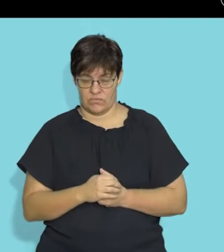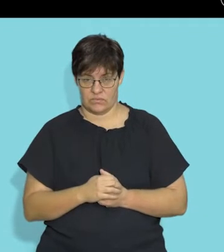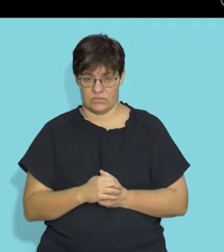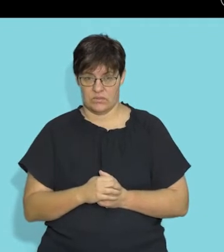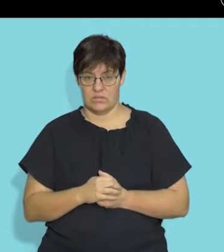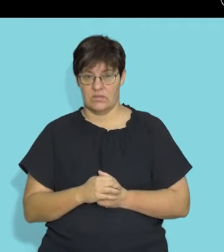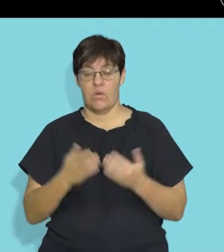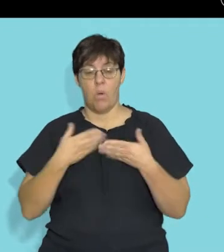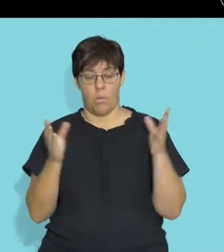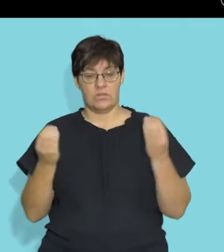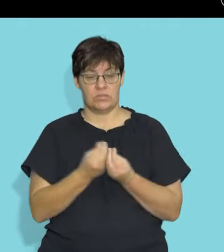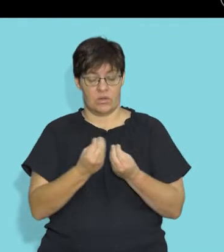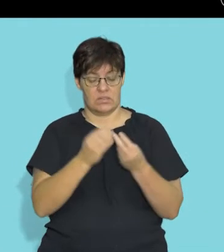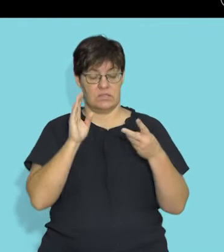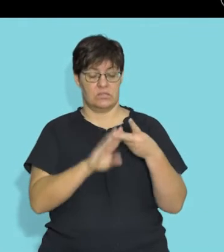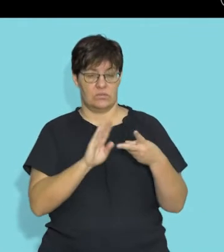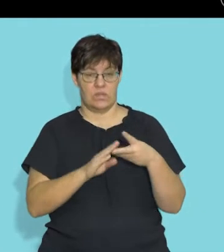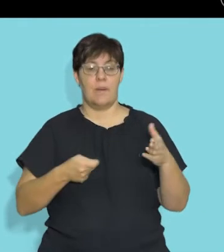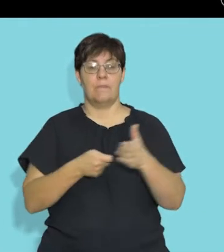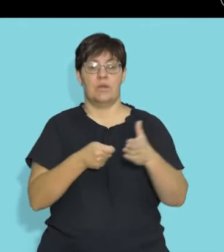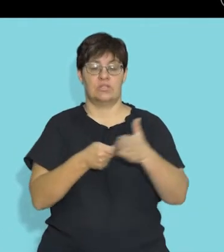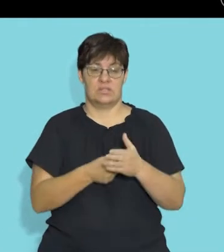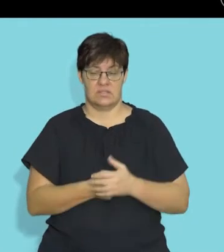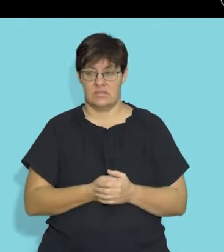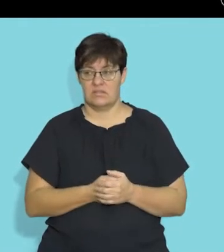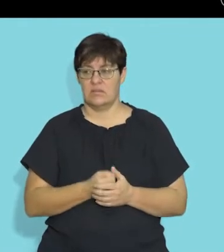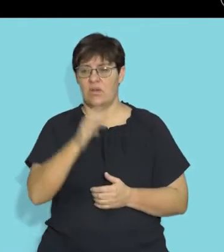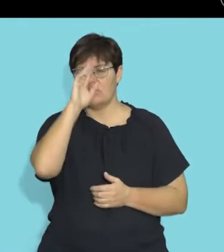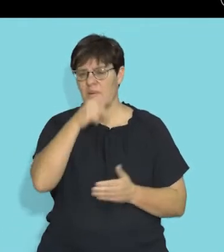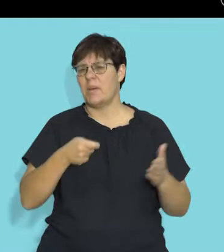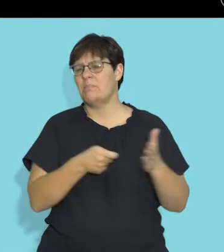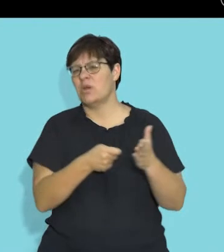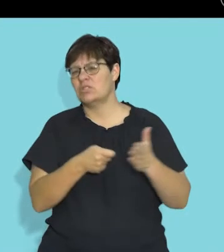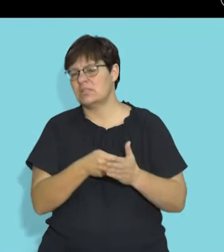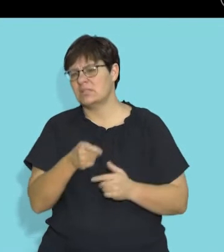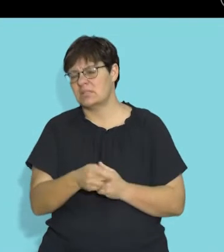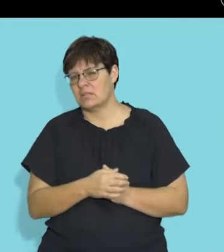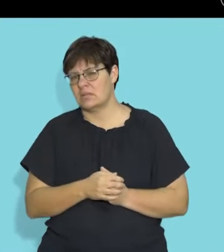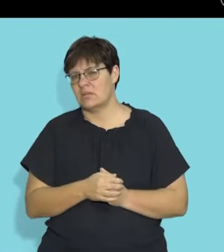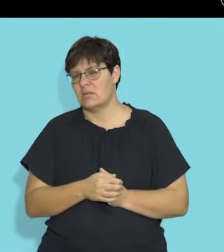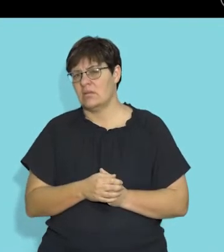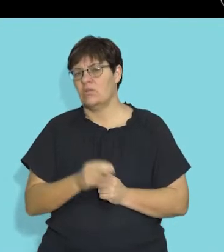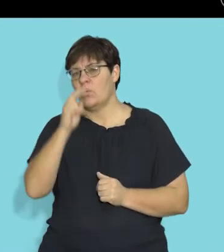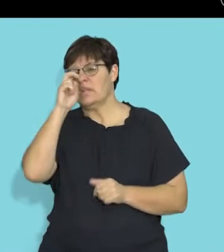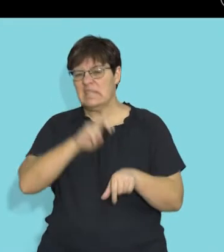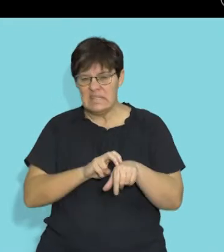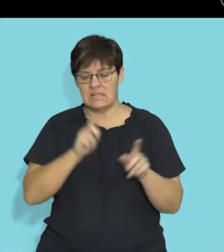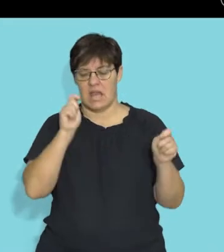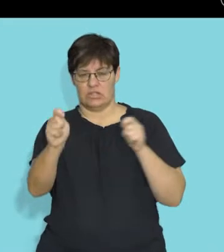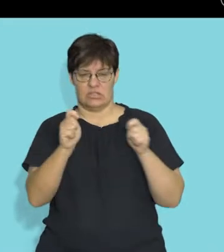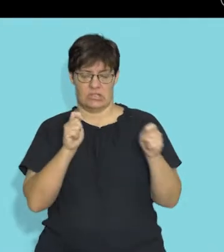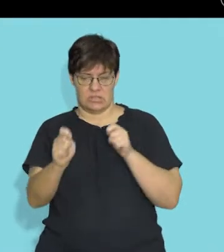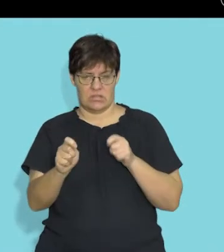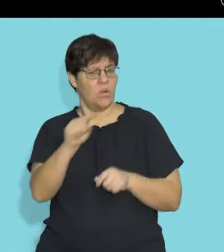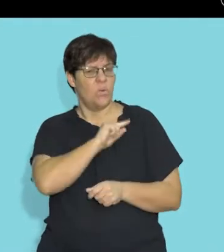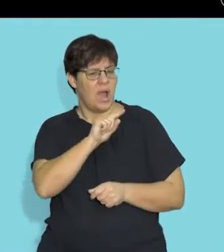105,950. Opening stock. Number 2, purchases. Right. Remember, with purchases now, you have to do an adjustment.